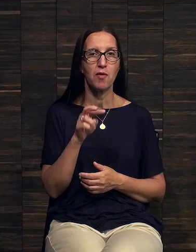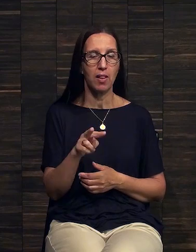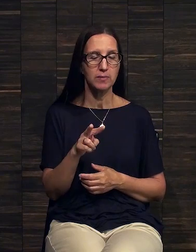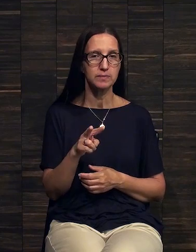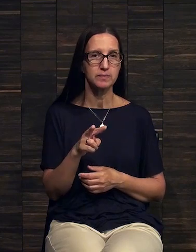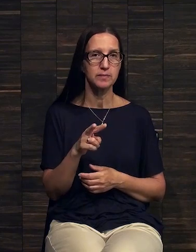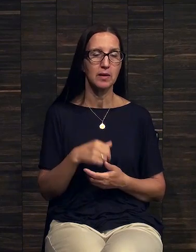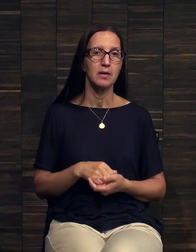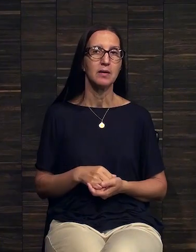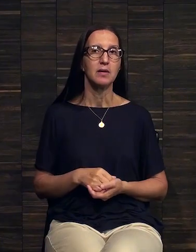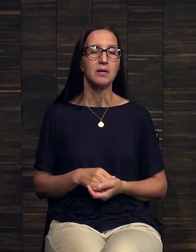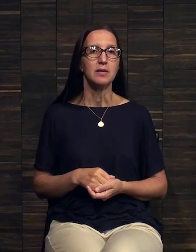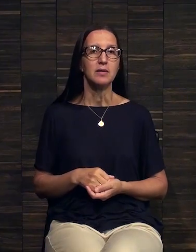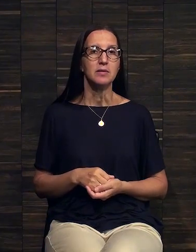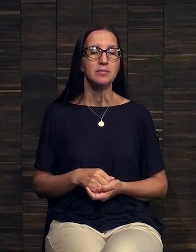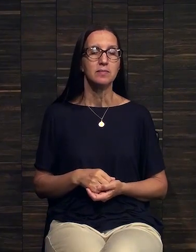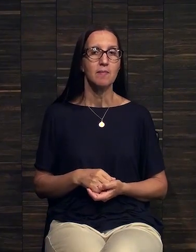Marvel.